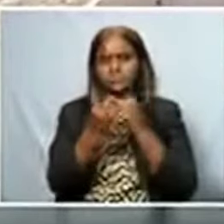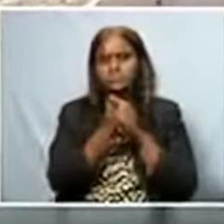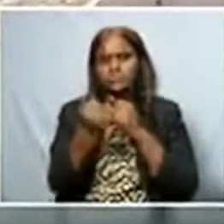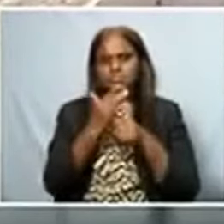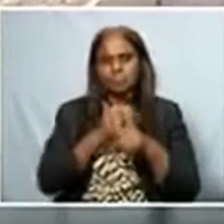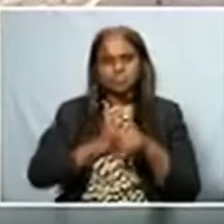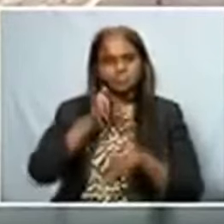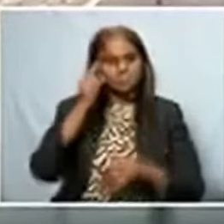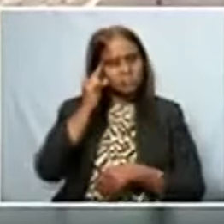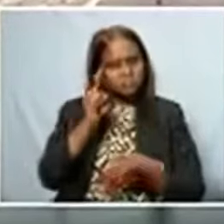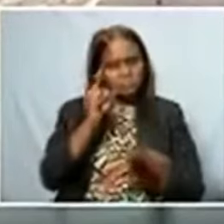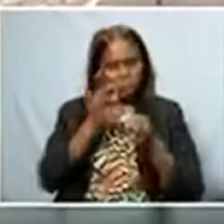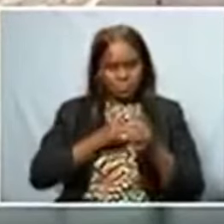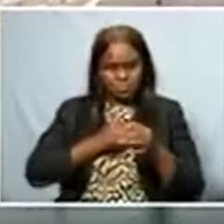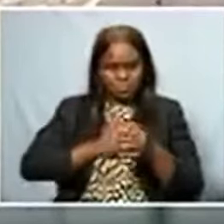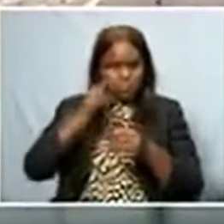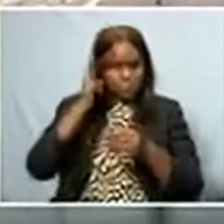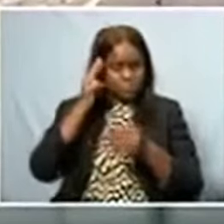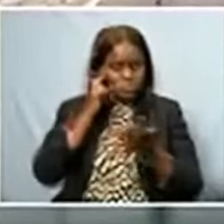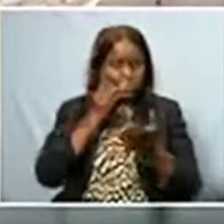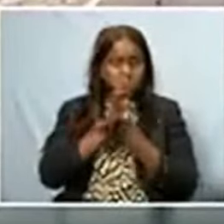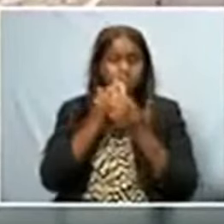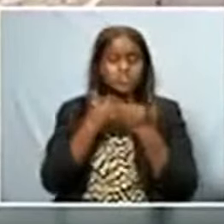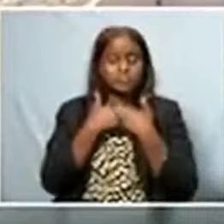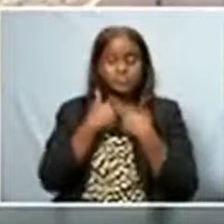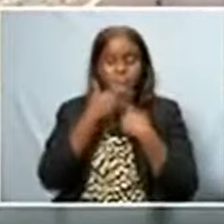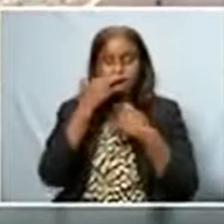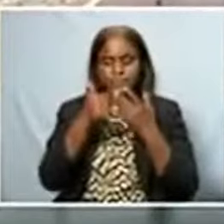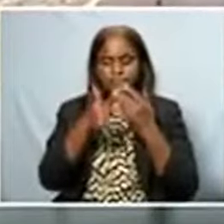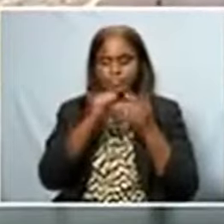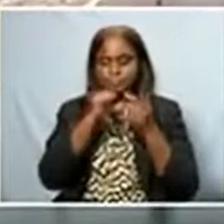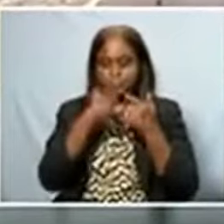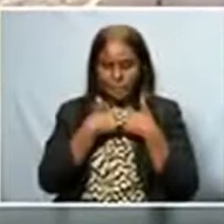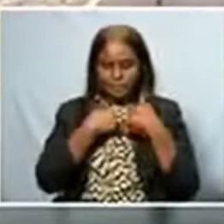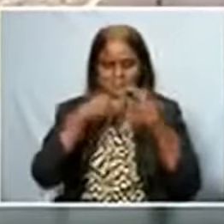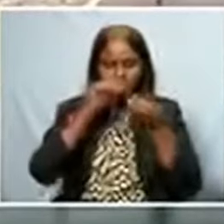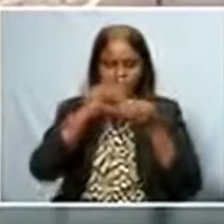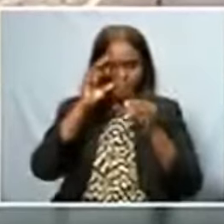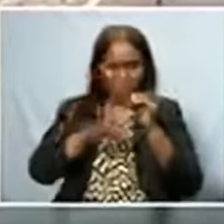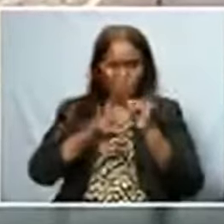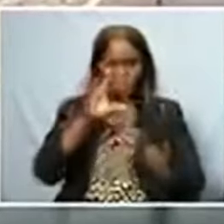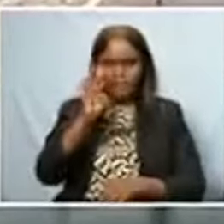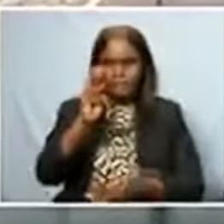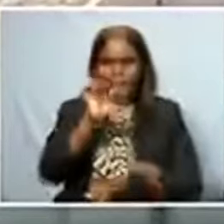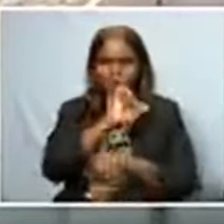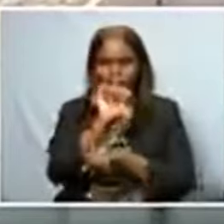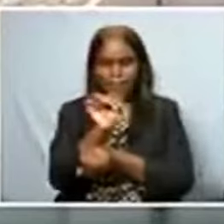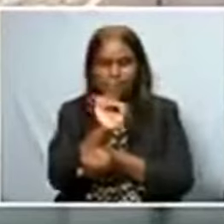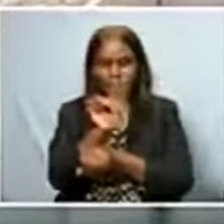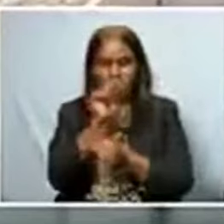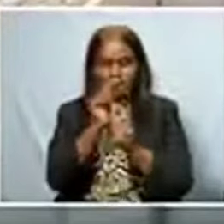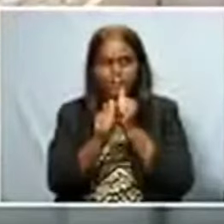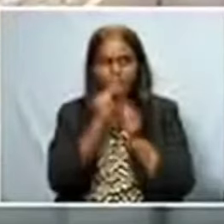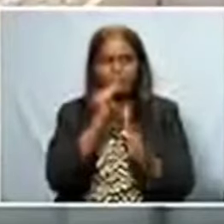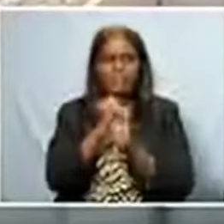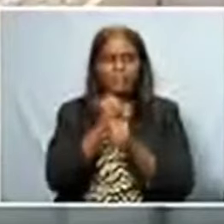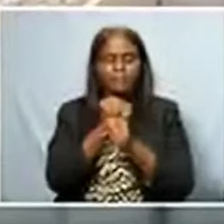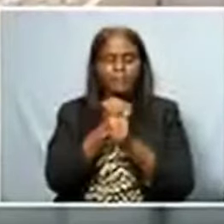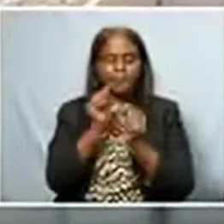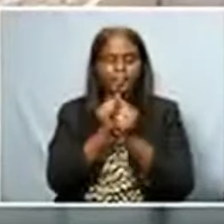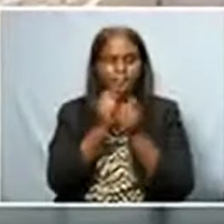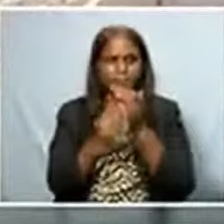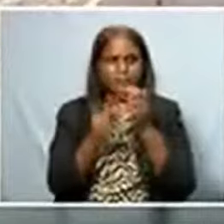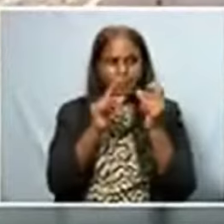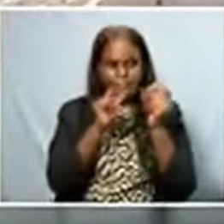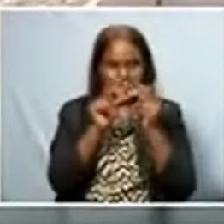think if my memory serves me right, they should not have more than 6 vehicles that are operational in terms of reaching